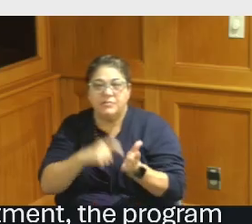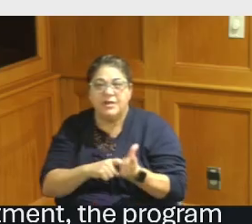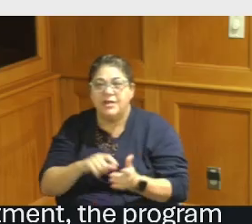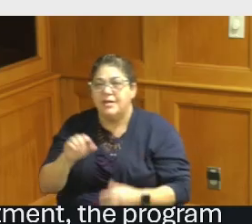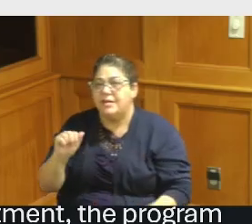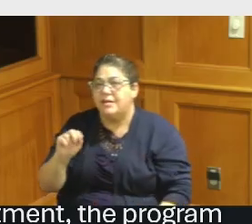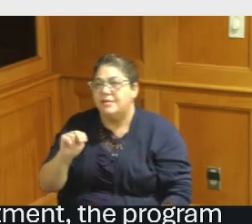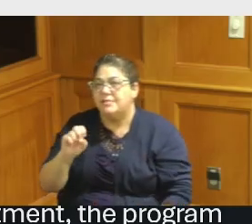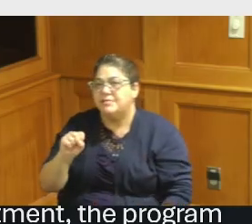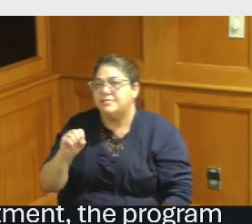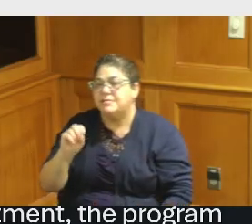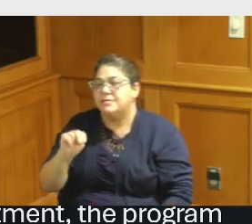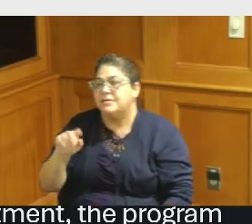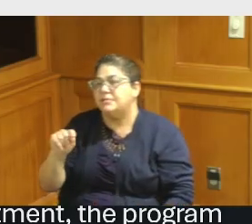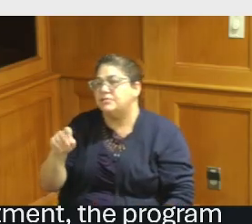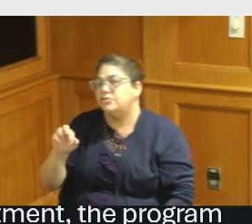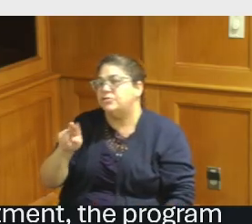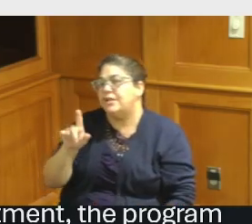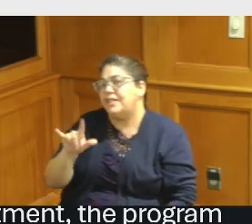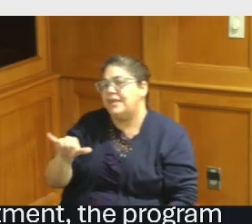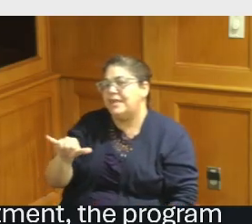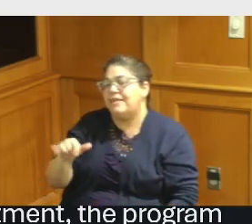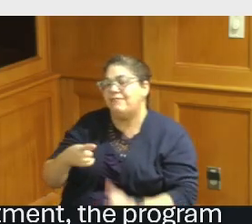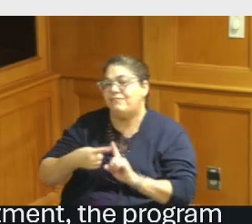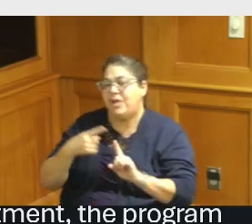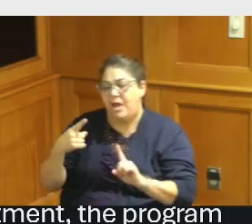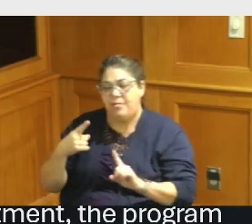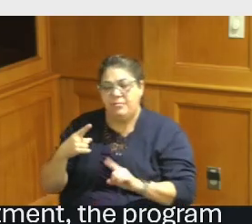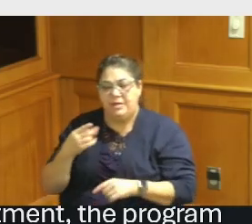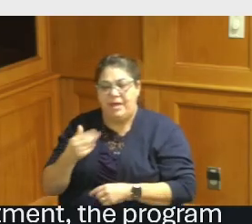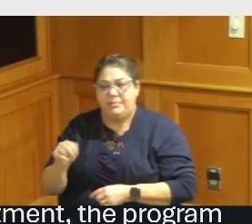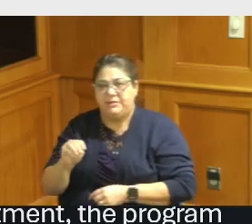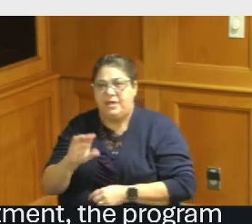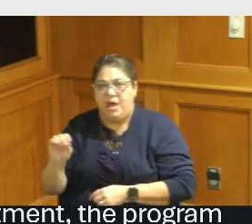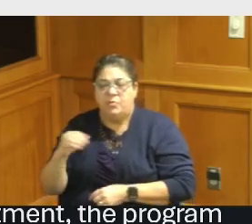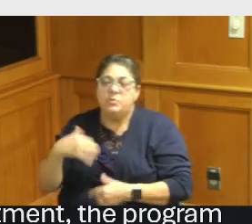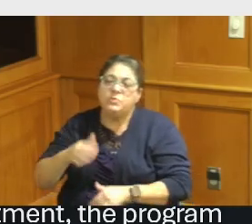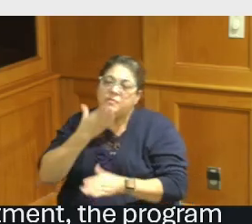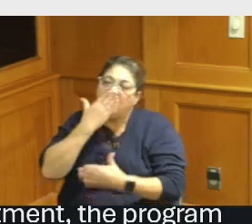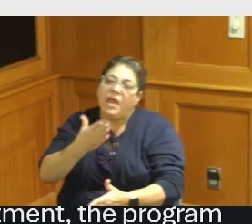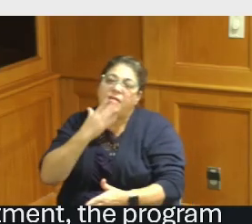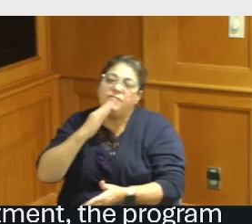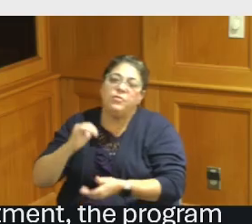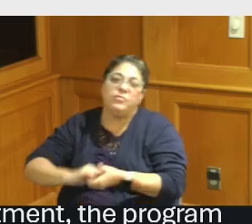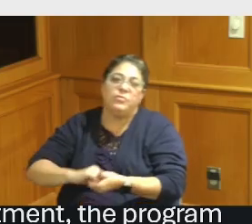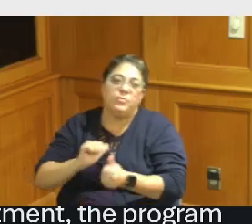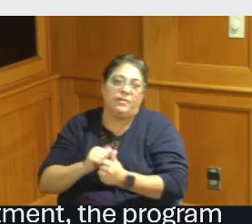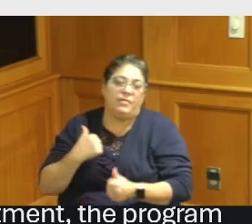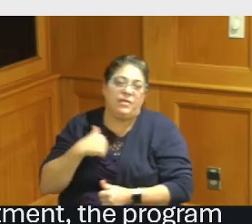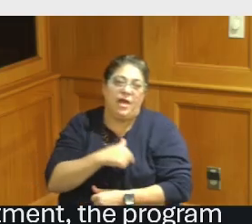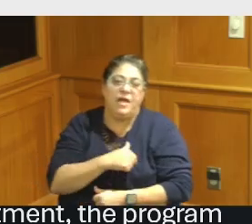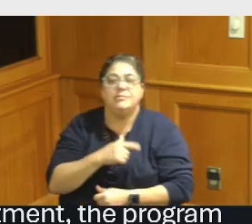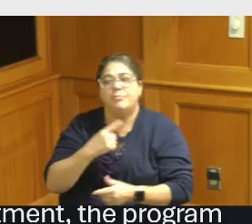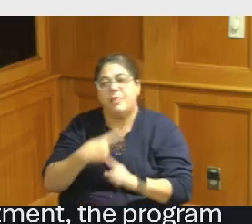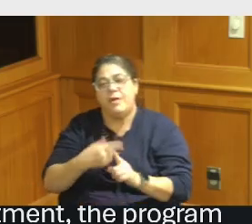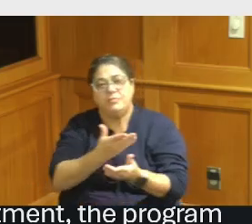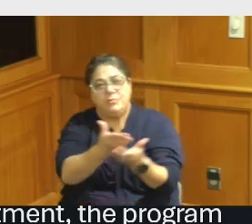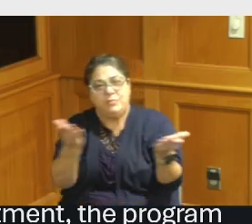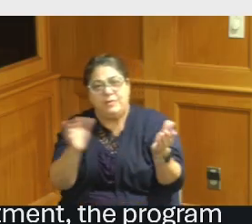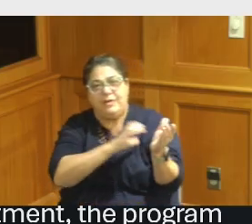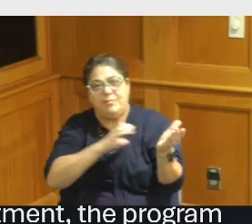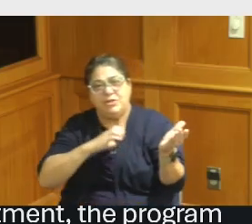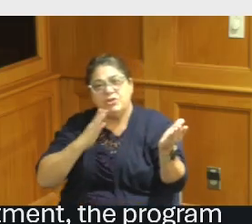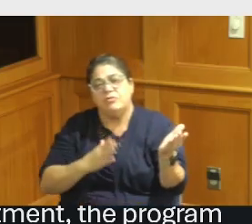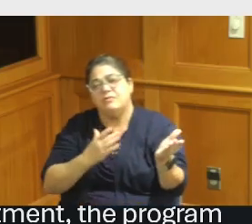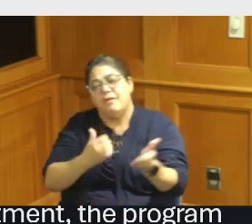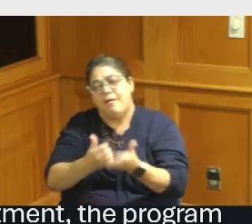Turley from the administration, who's been an amazing partner with us on this program as well, and of course you, the commissioners, for